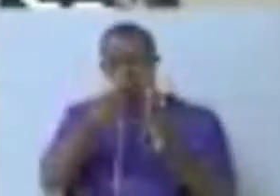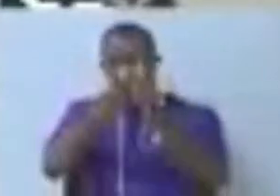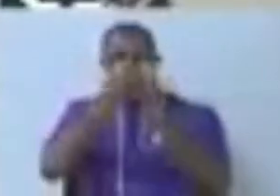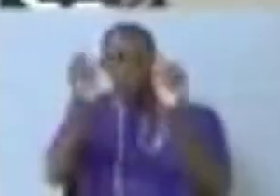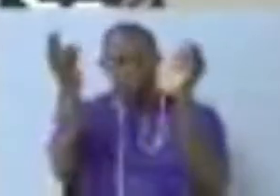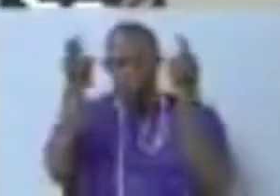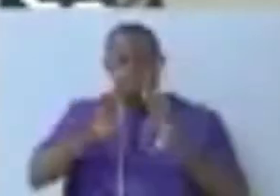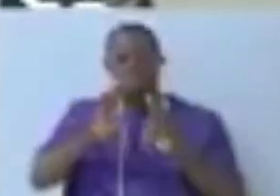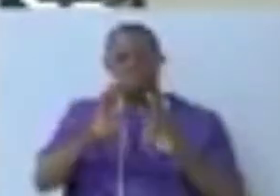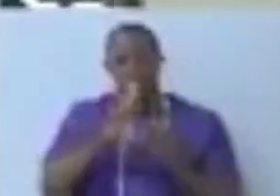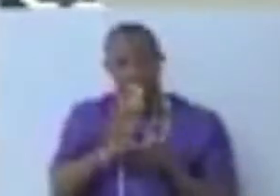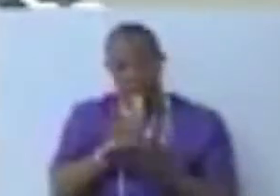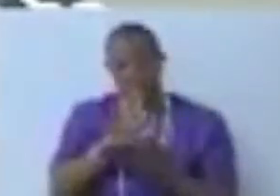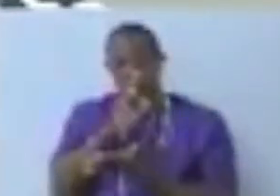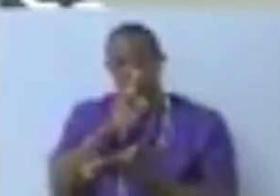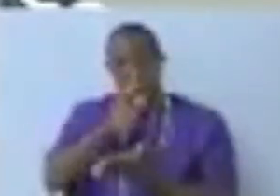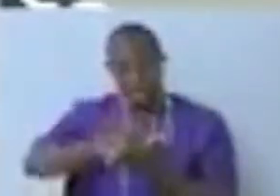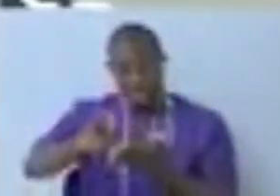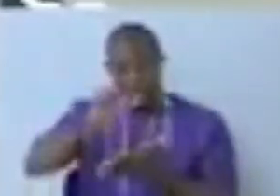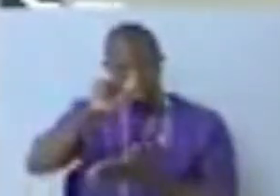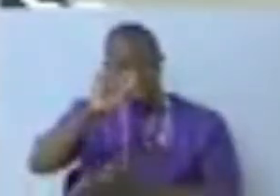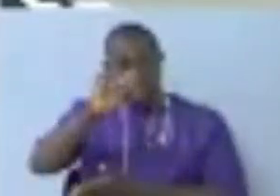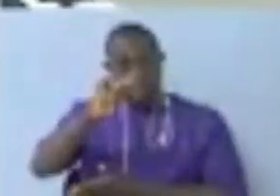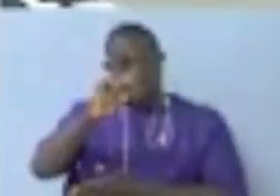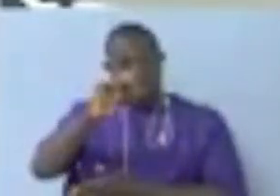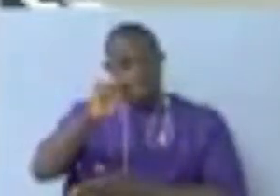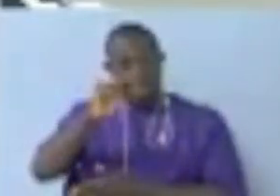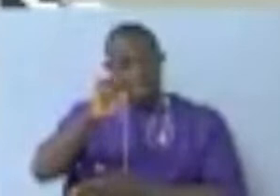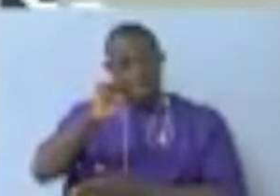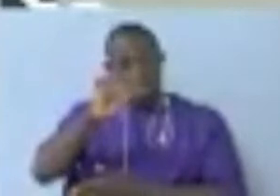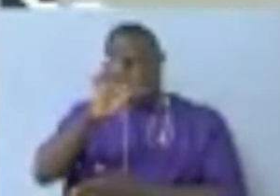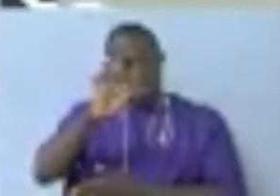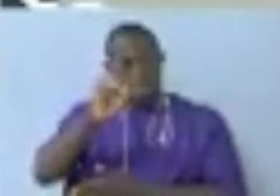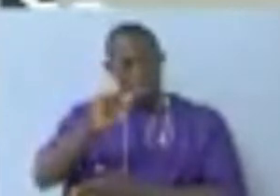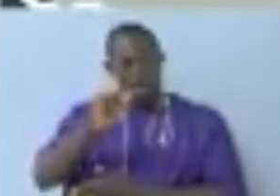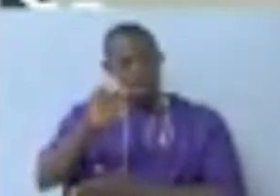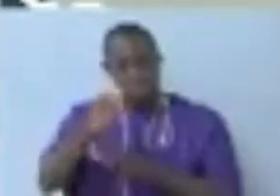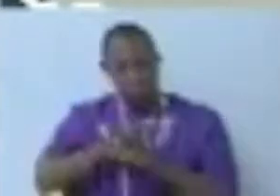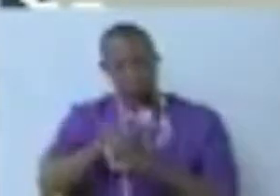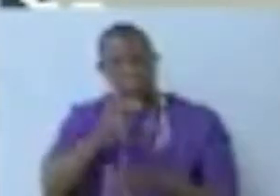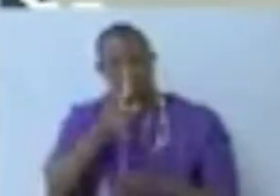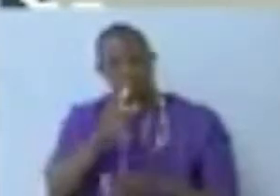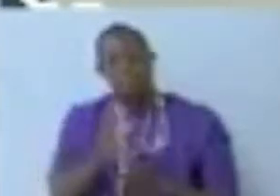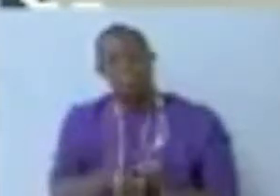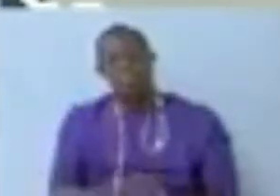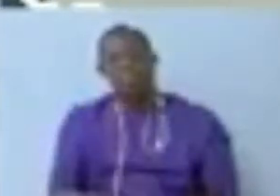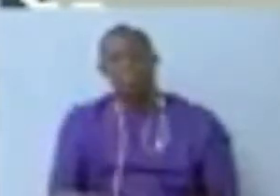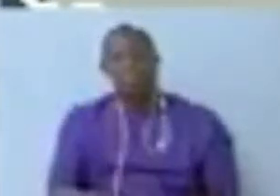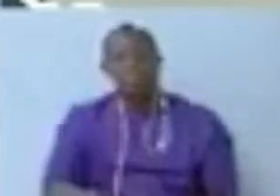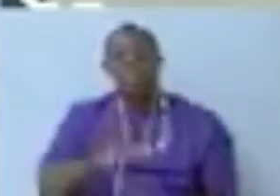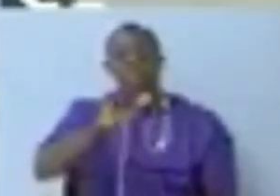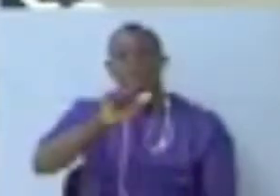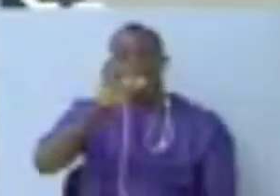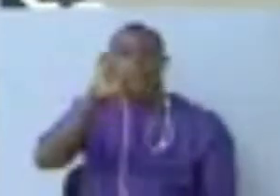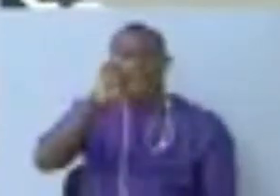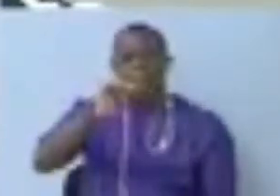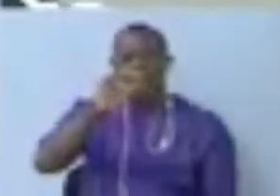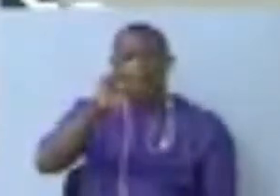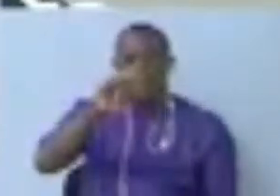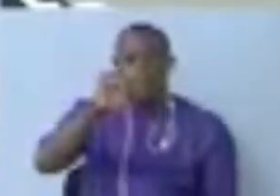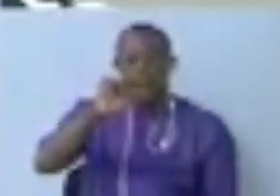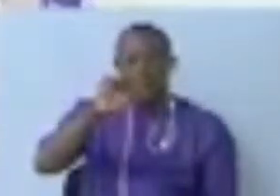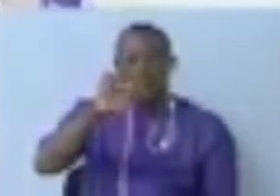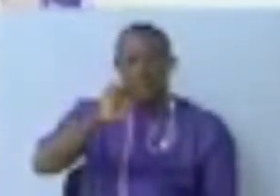this is by Amnesty International. Amnesty International. Amnesty International did not say